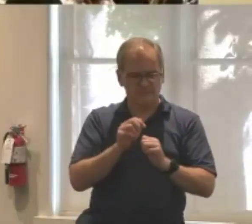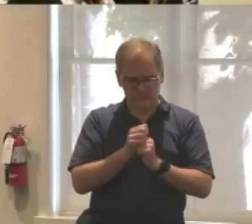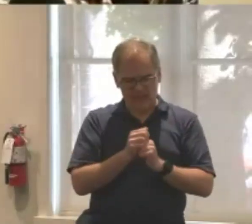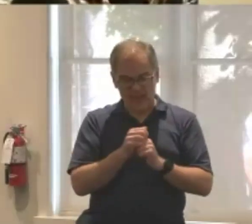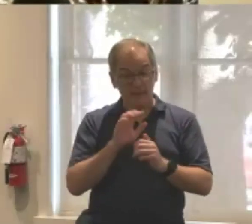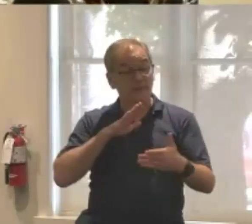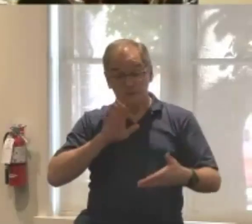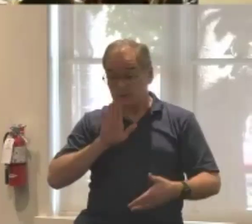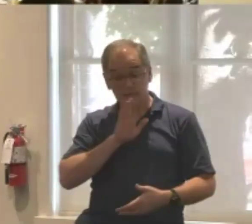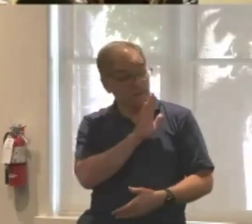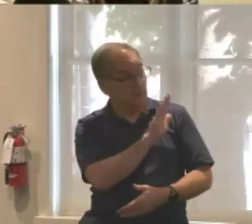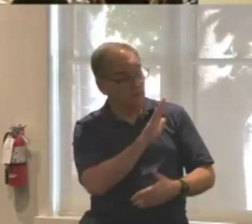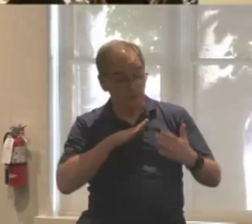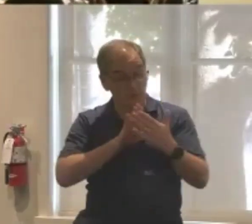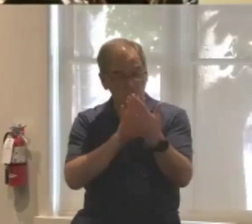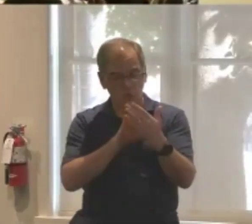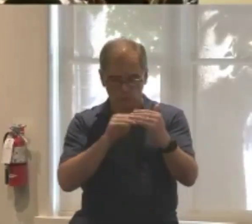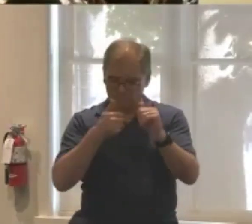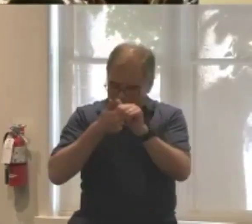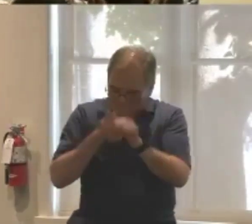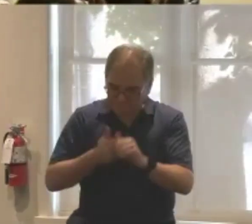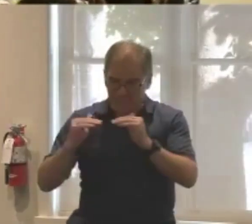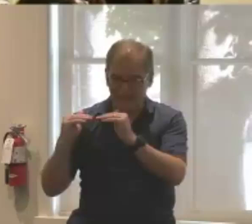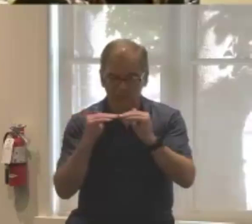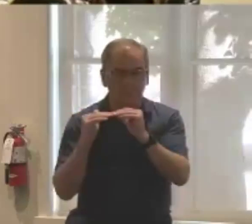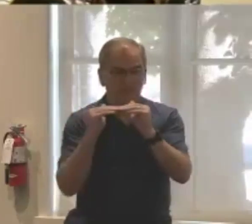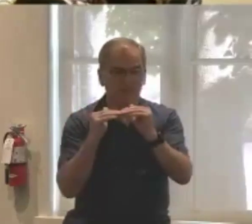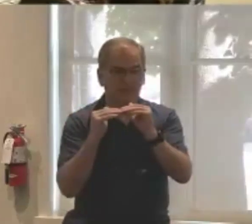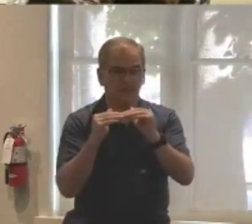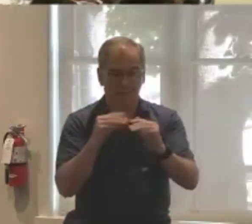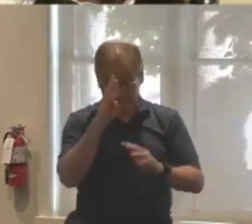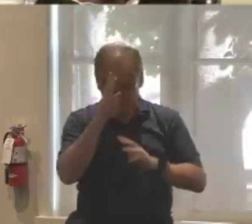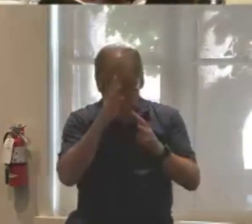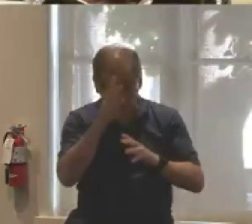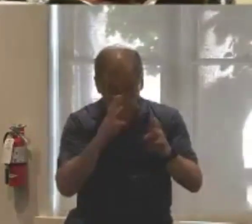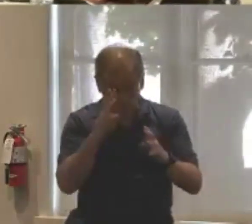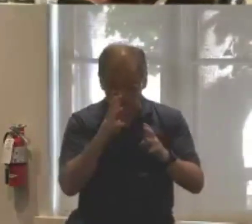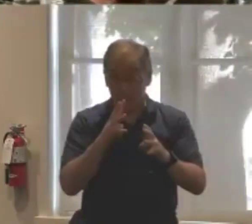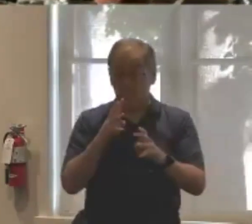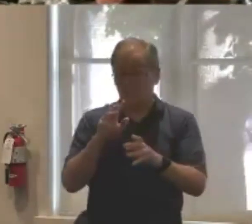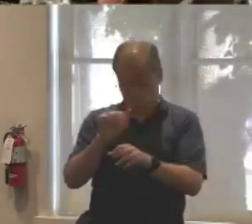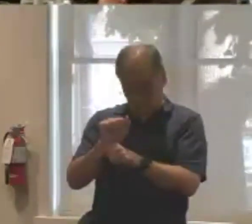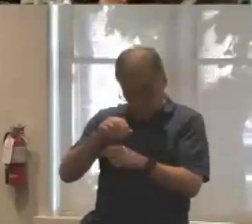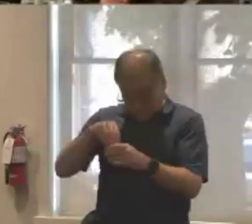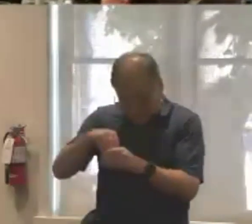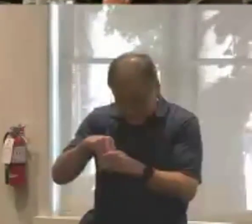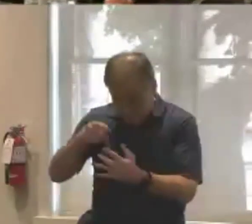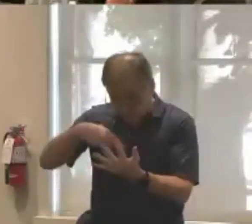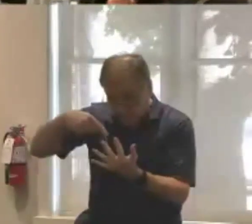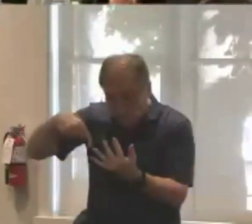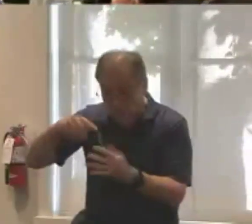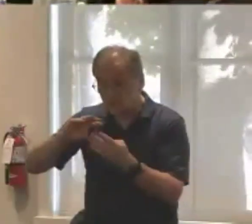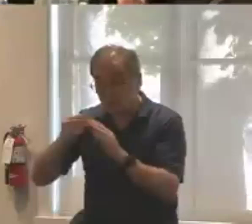equity-rooted approach to integration and innovation while working in and with community. Their work is